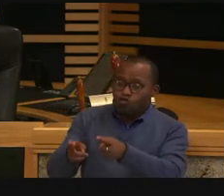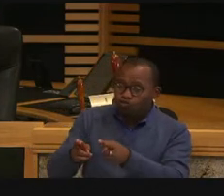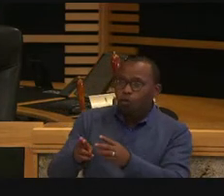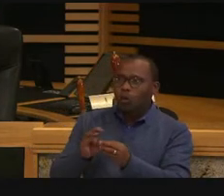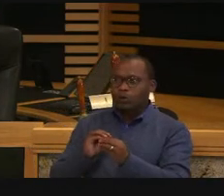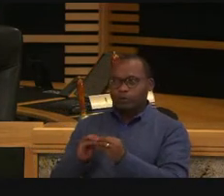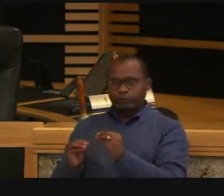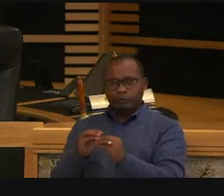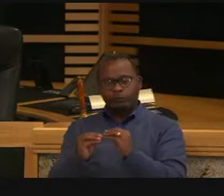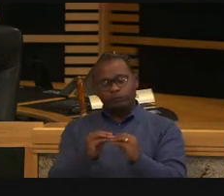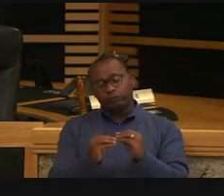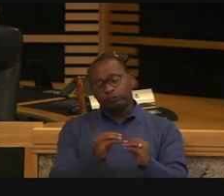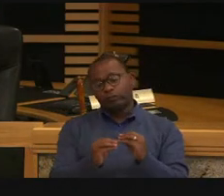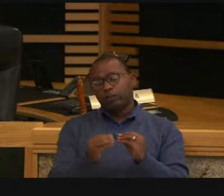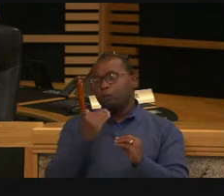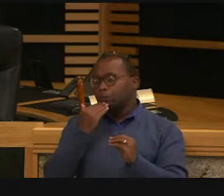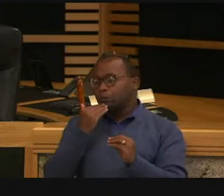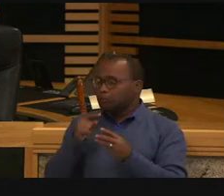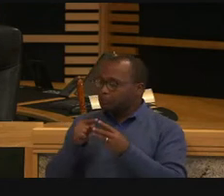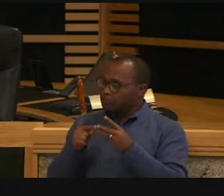plans are in place.